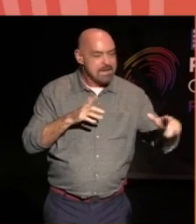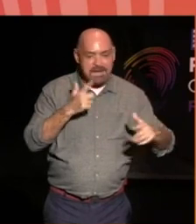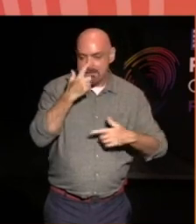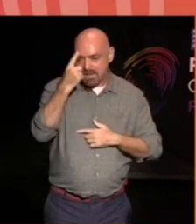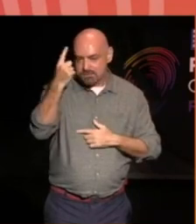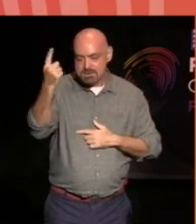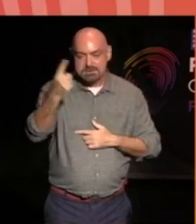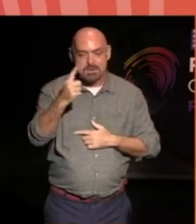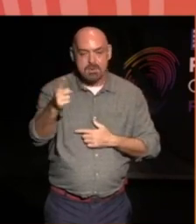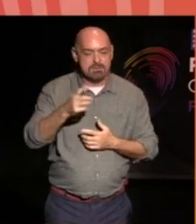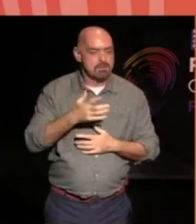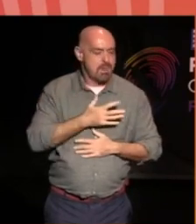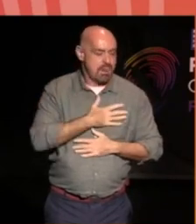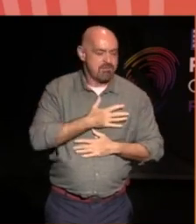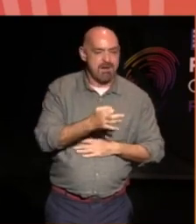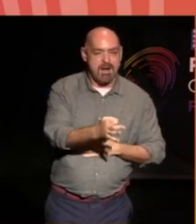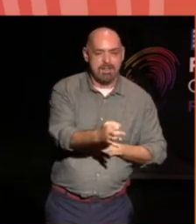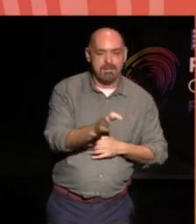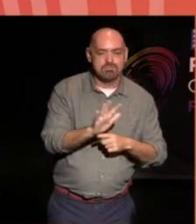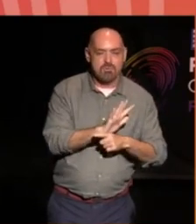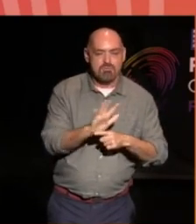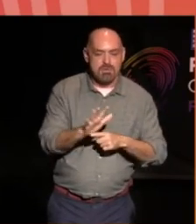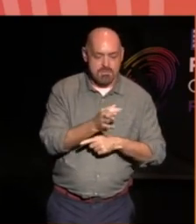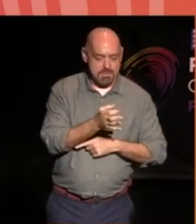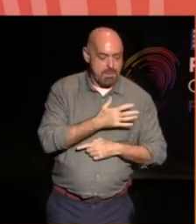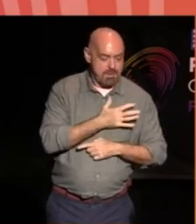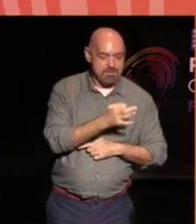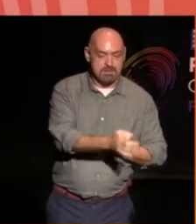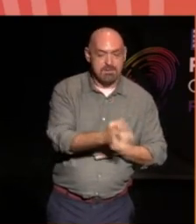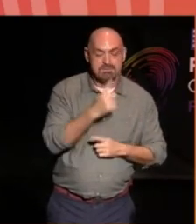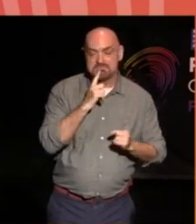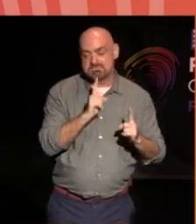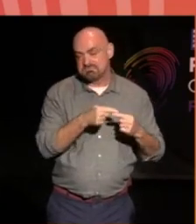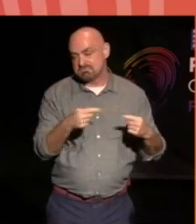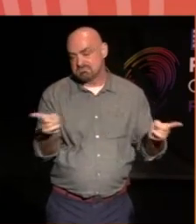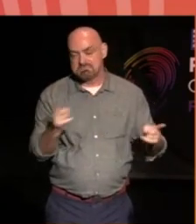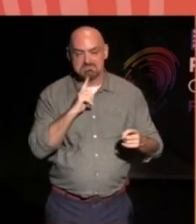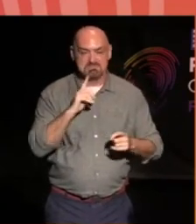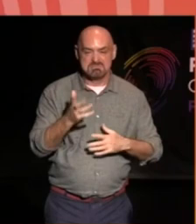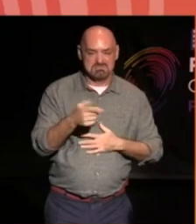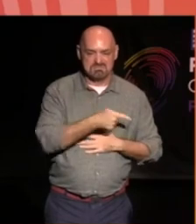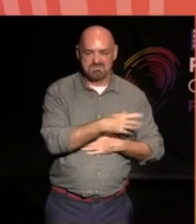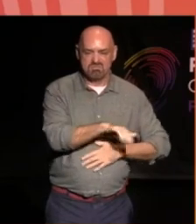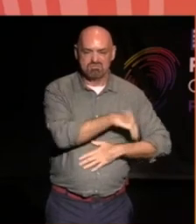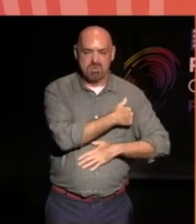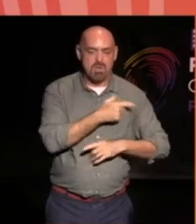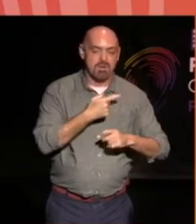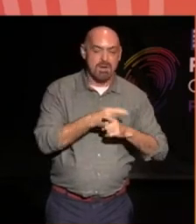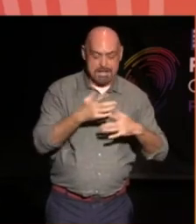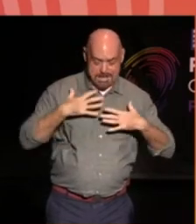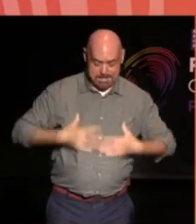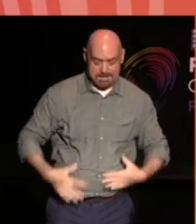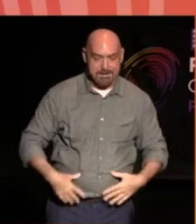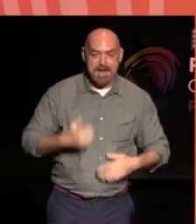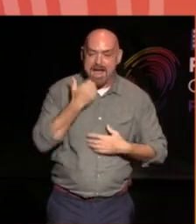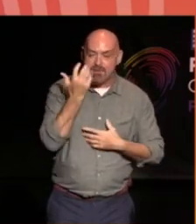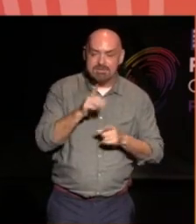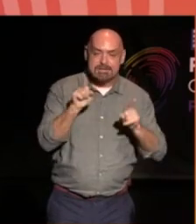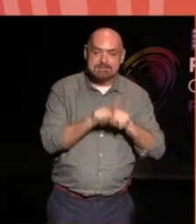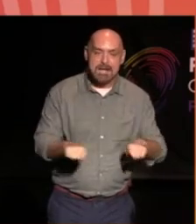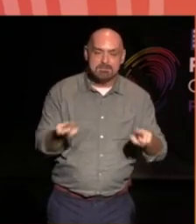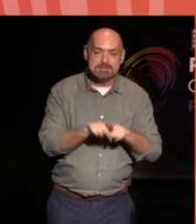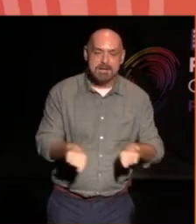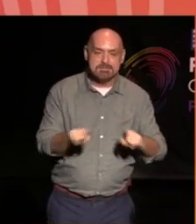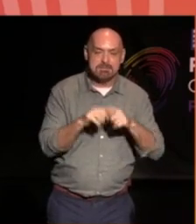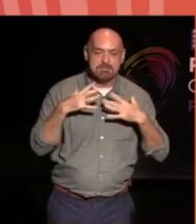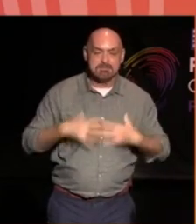went on Love Island, for example, and then they spoke out against it, and they wore exactly the same thing every single day, and made a